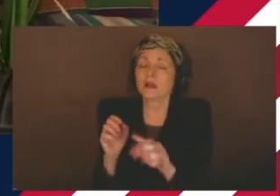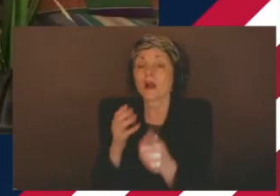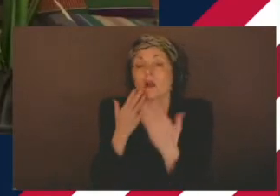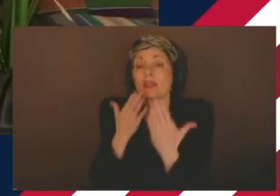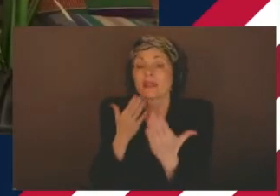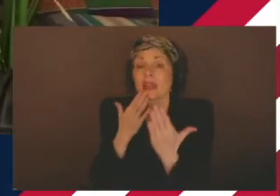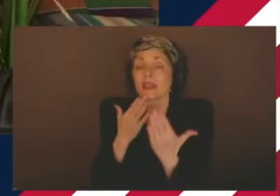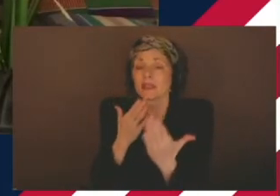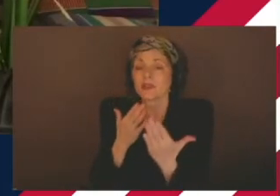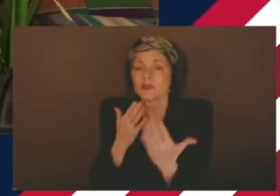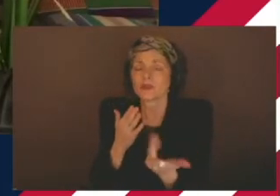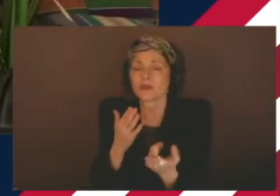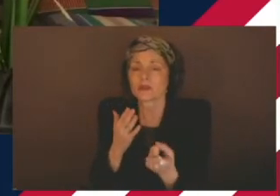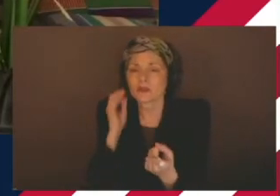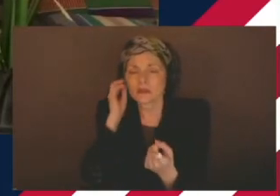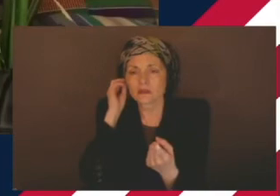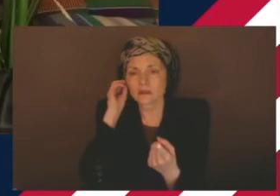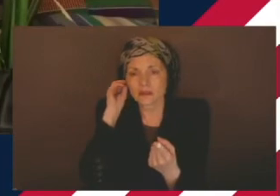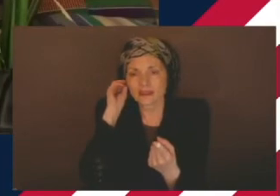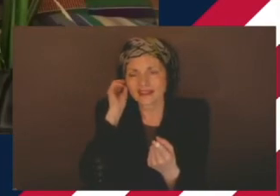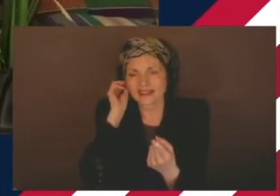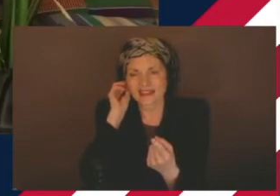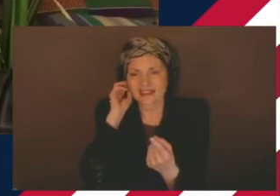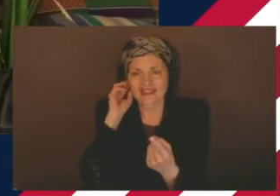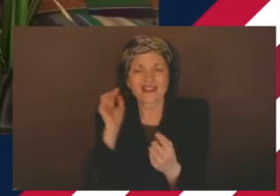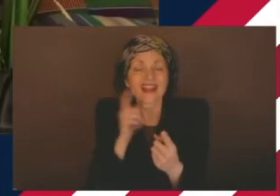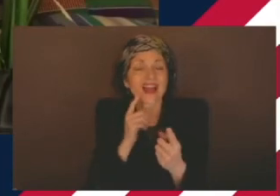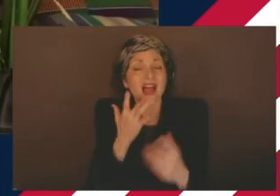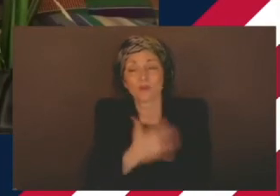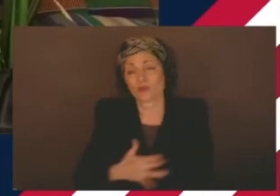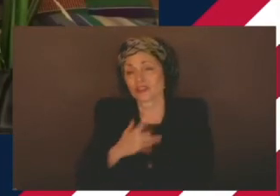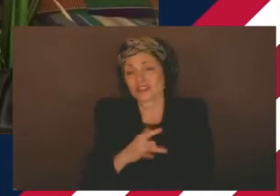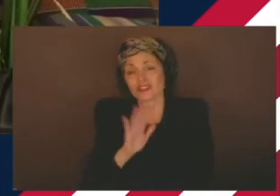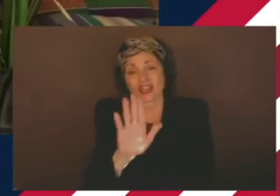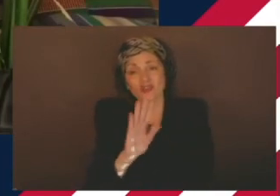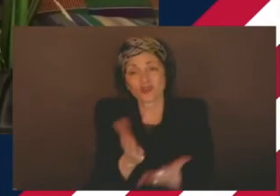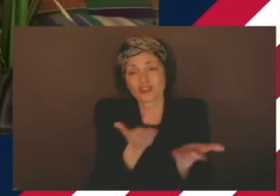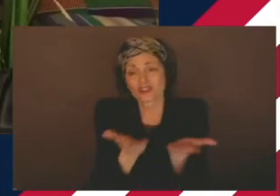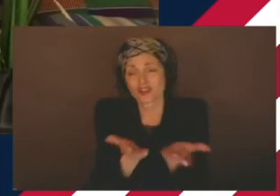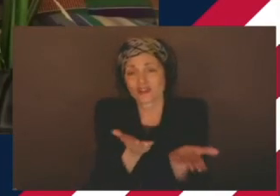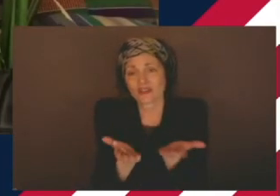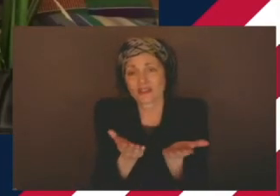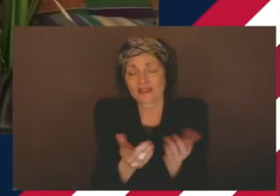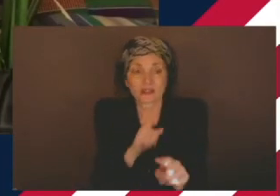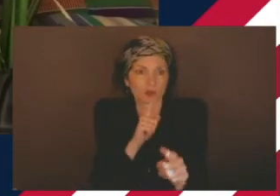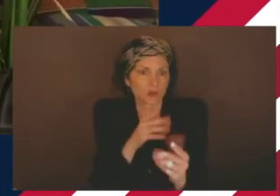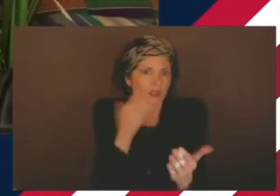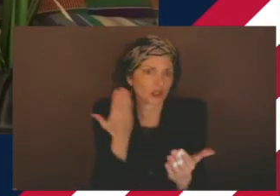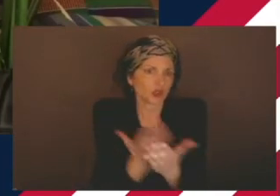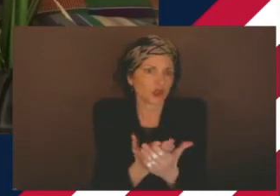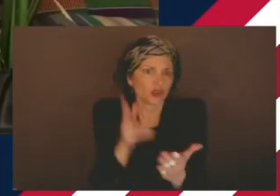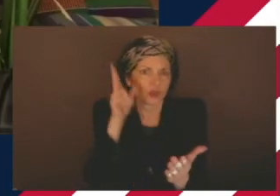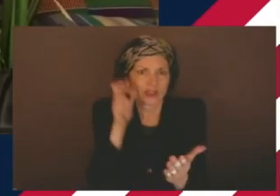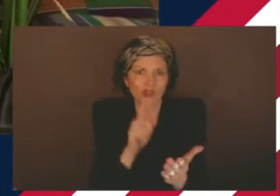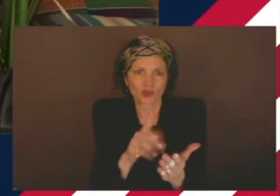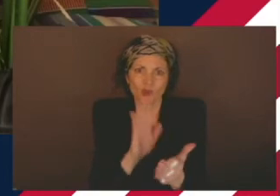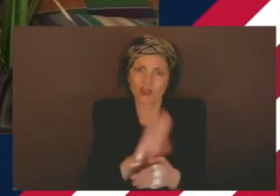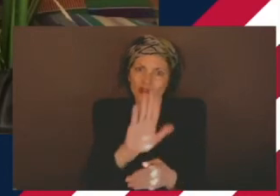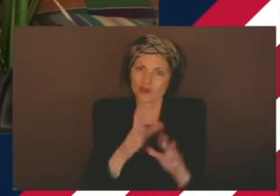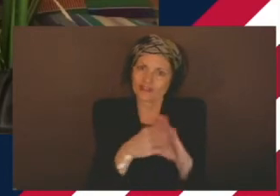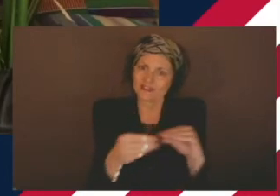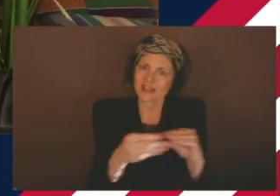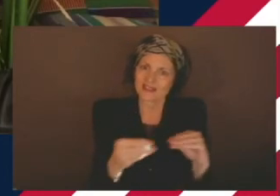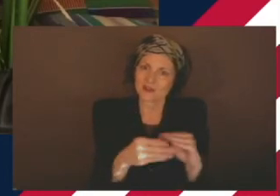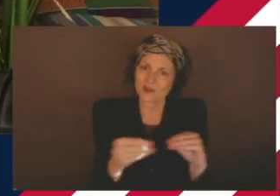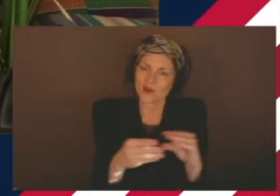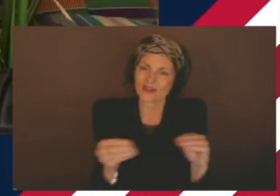thank you very much for your service. And it's really good to hear you and your testimony. A couple of things.